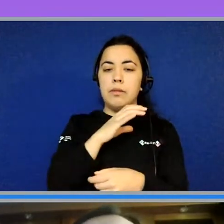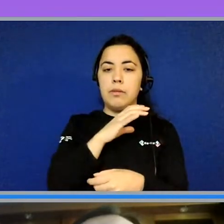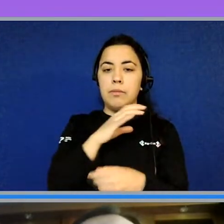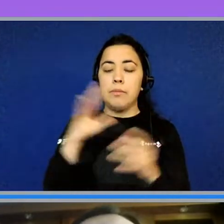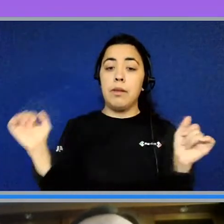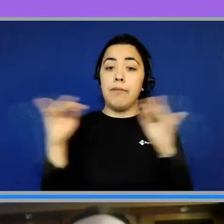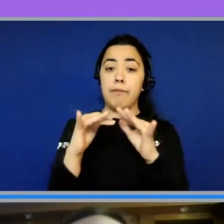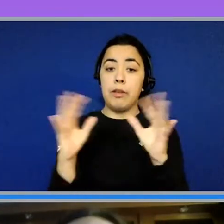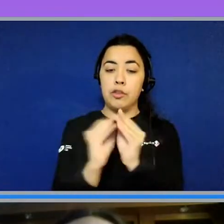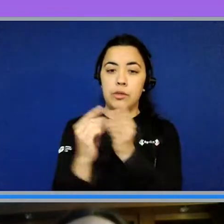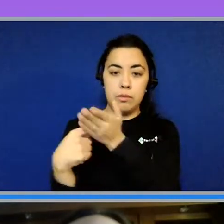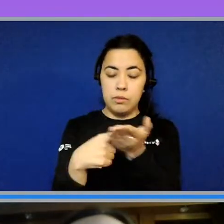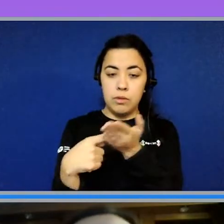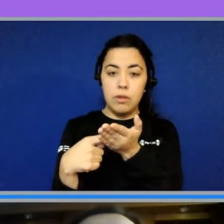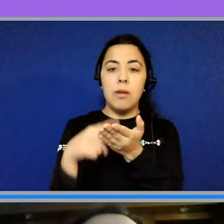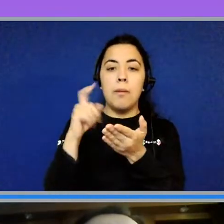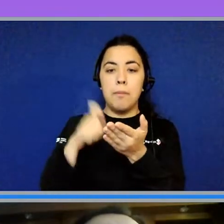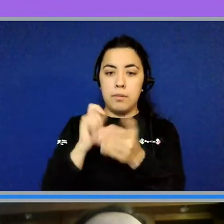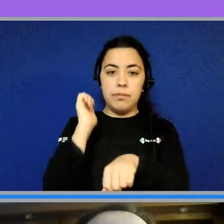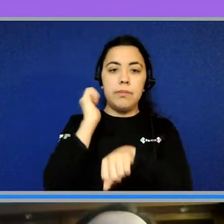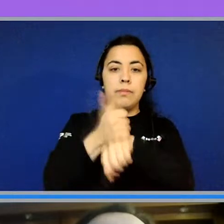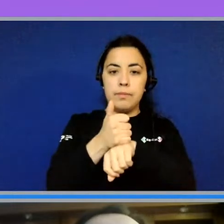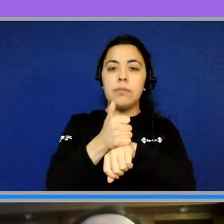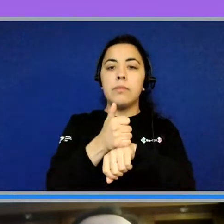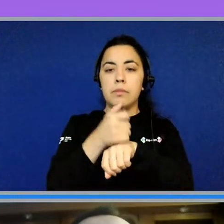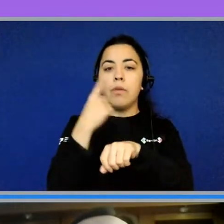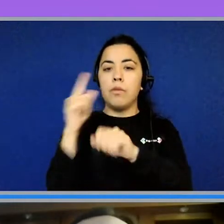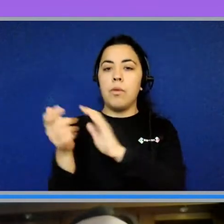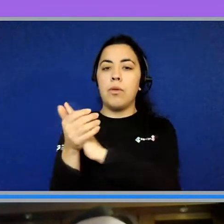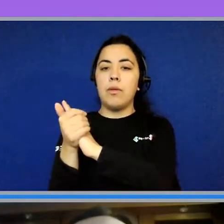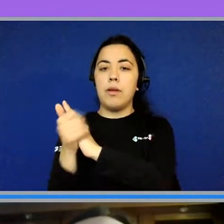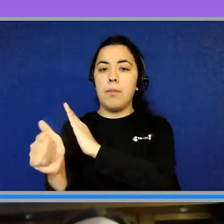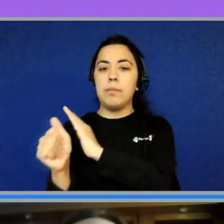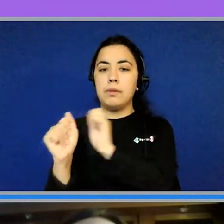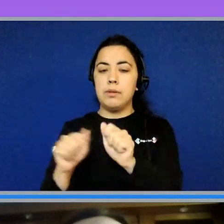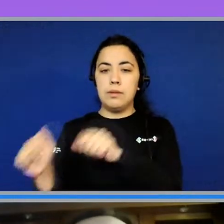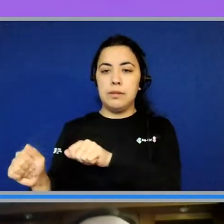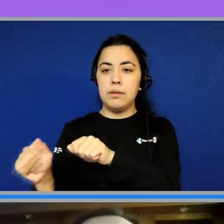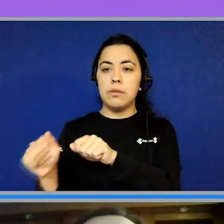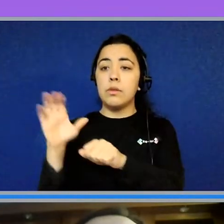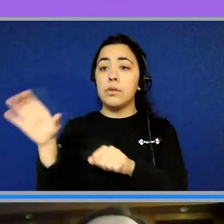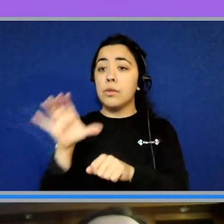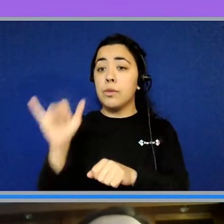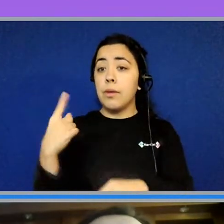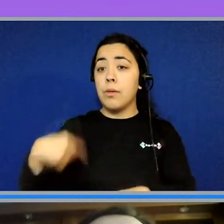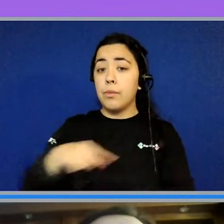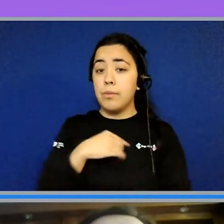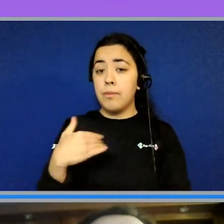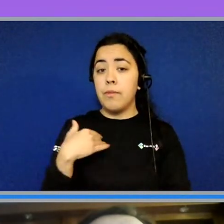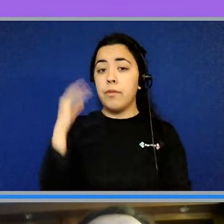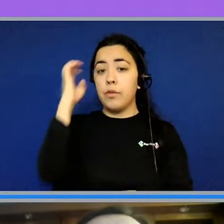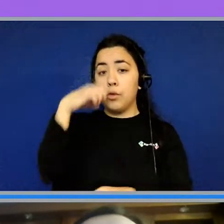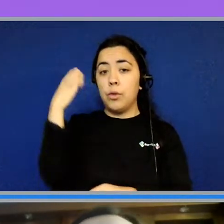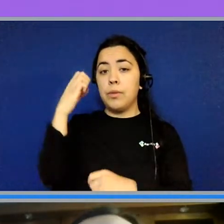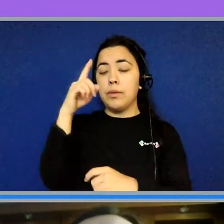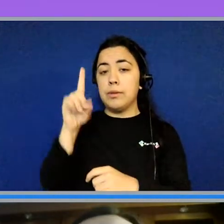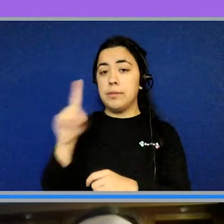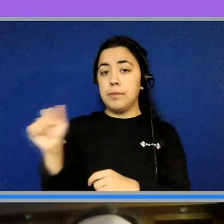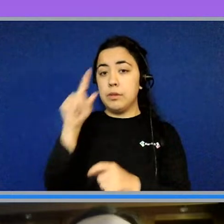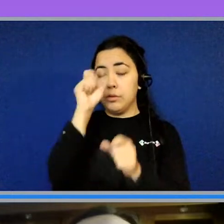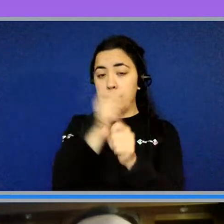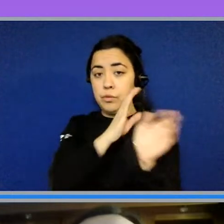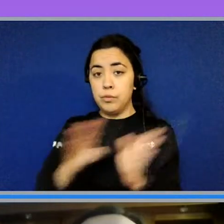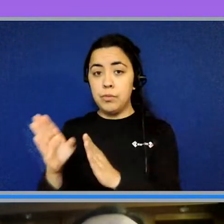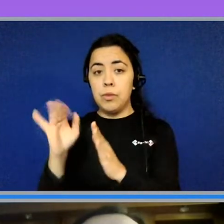and has to implement the convention to the extent of its competencies. To do that, we have a European disability strategy that covers